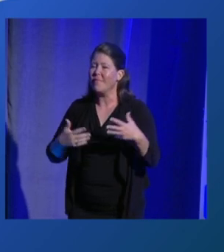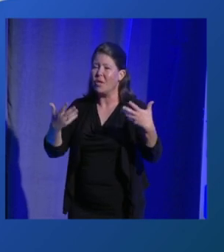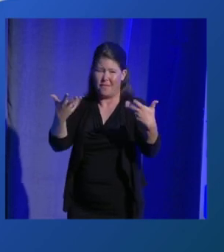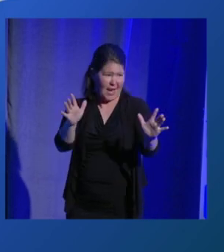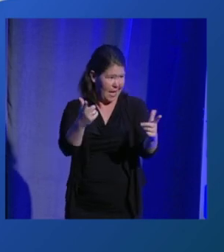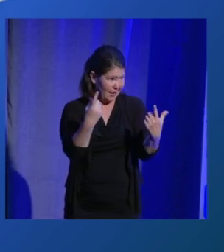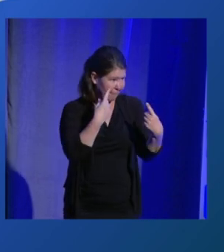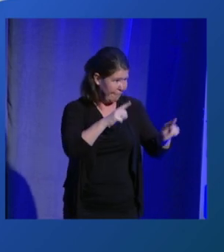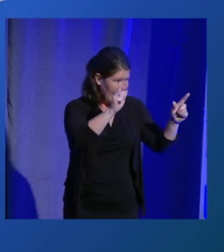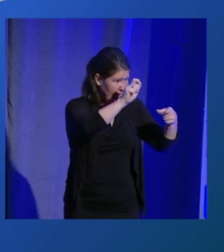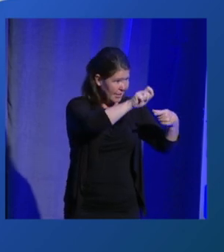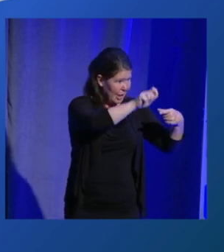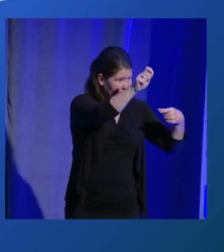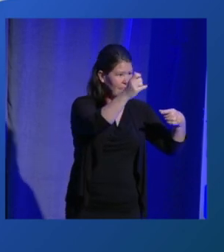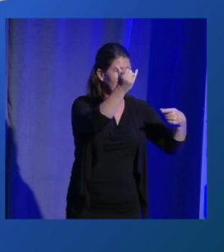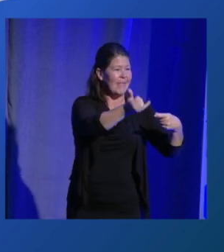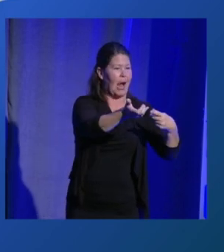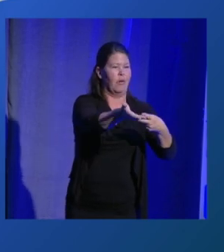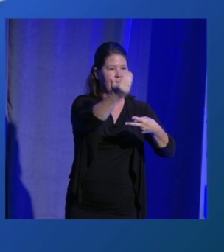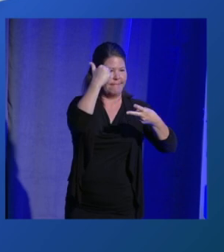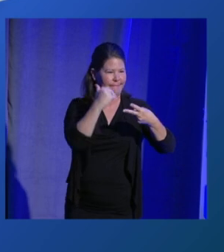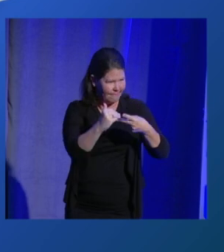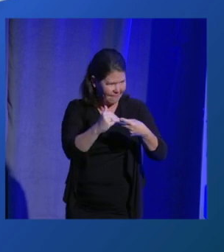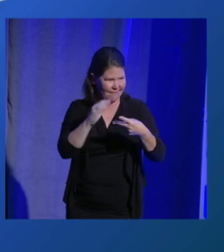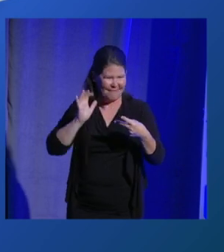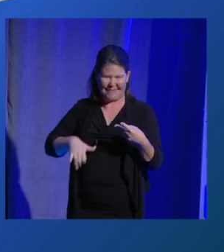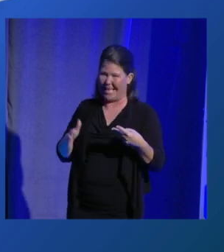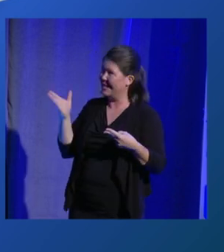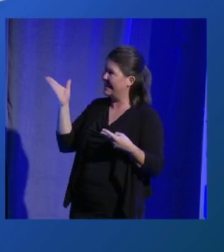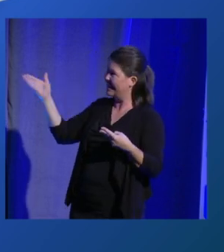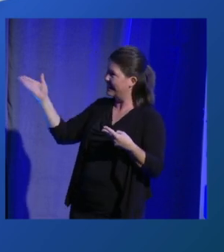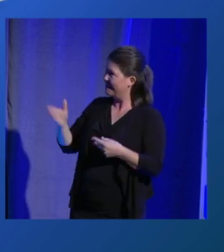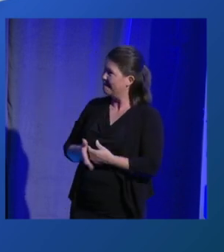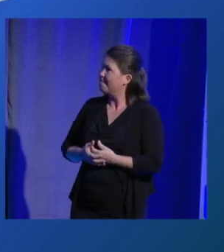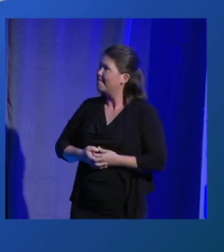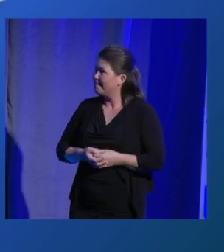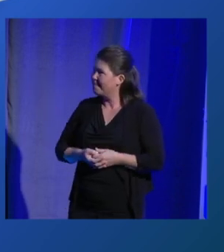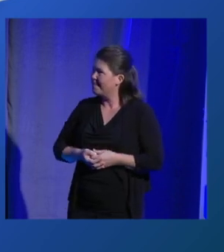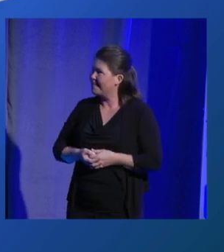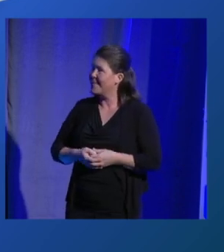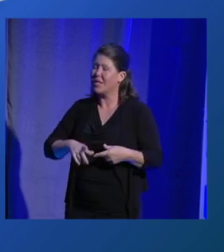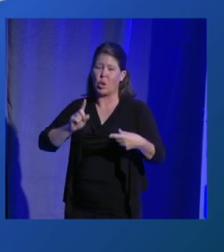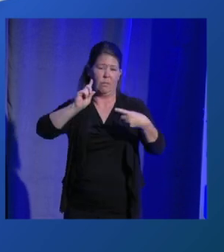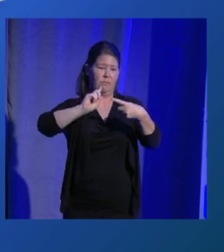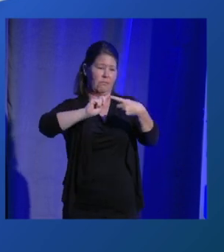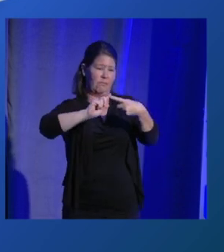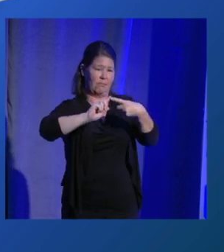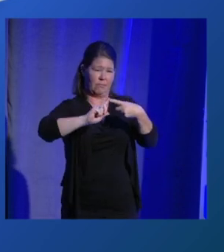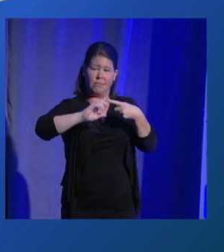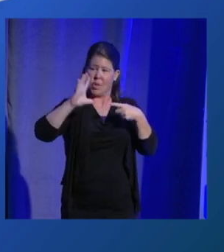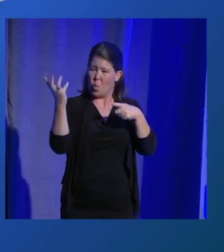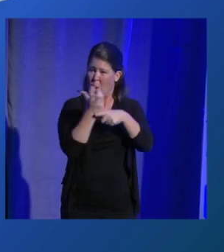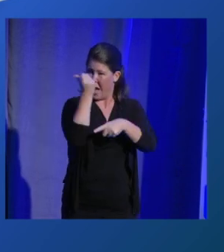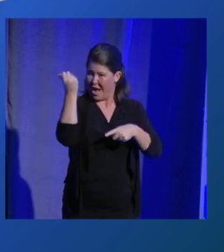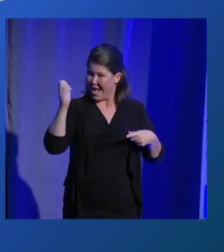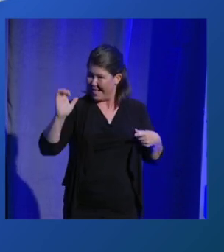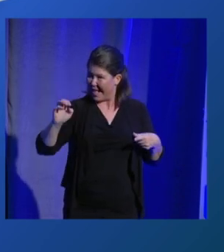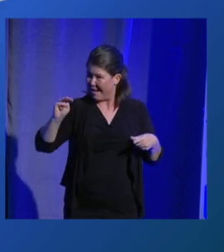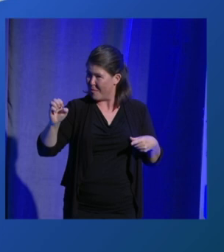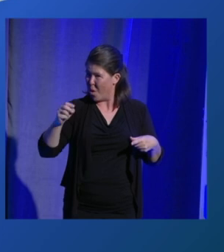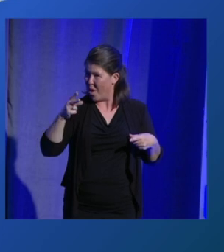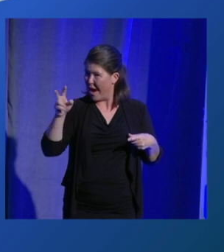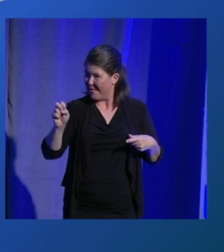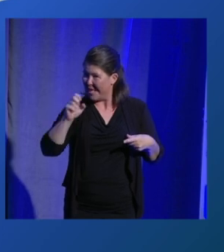this he took the vehicle that went in the Mojave Desert and created a